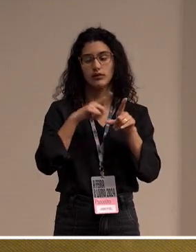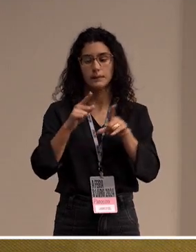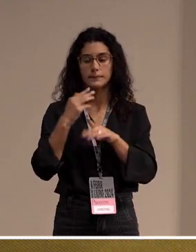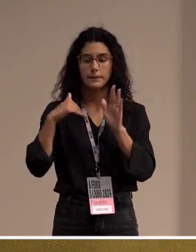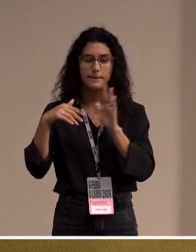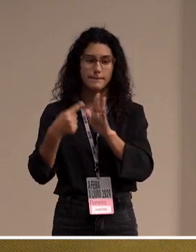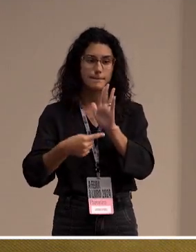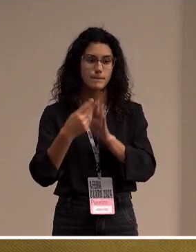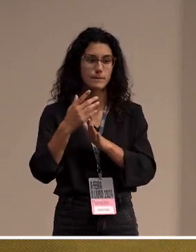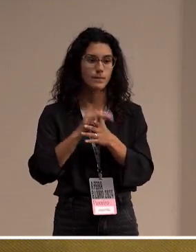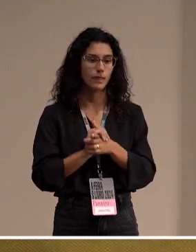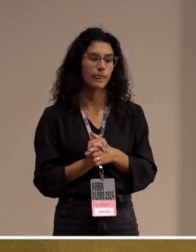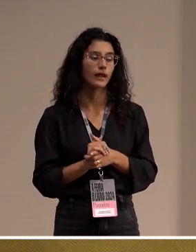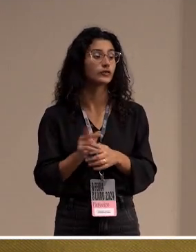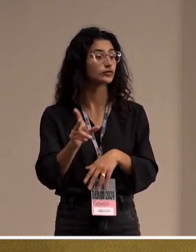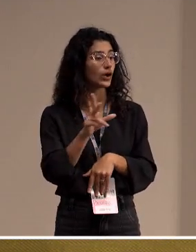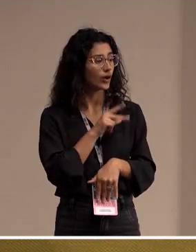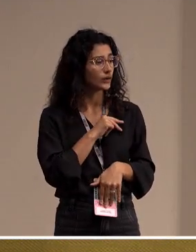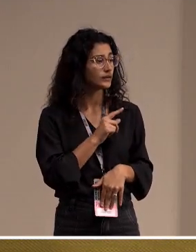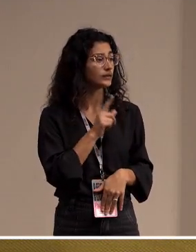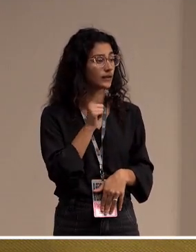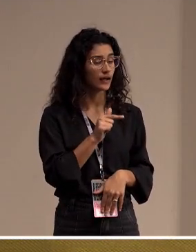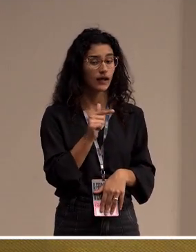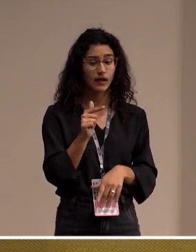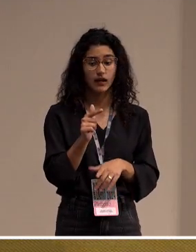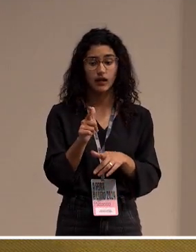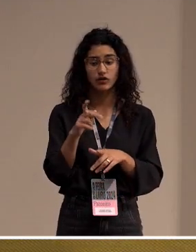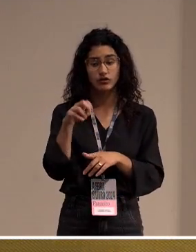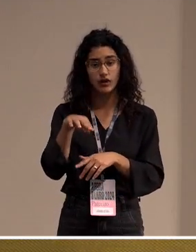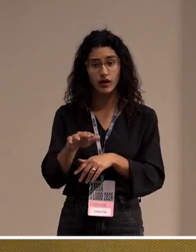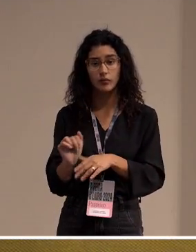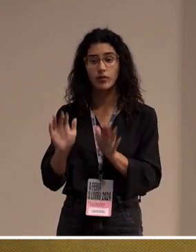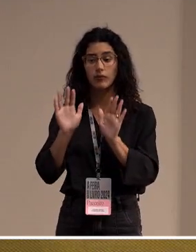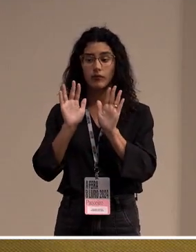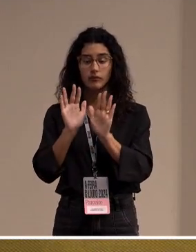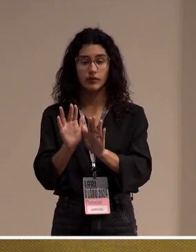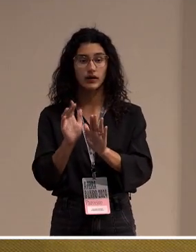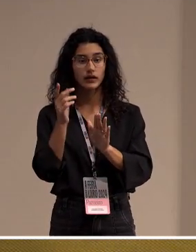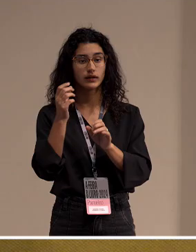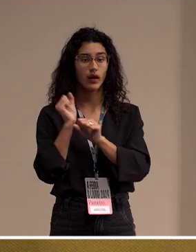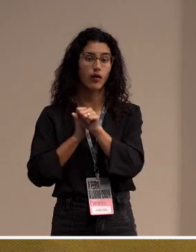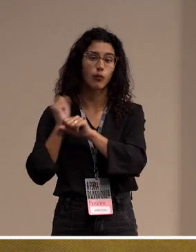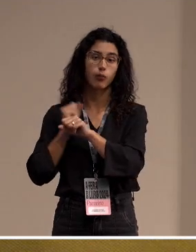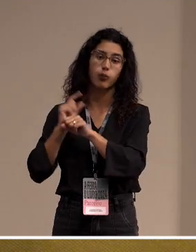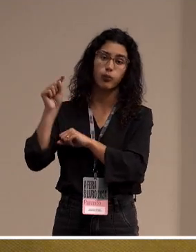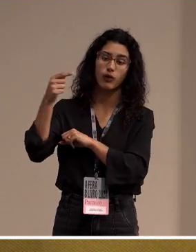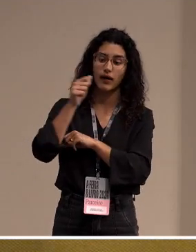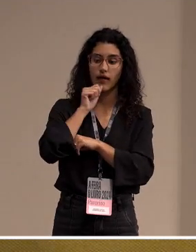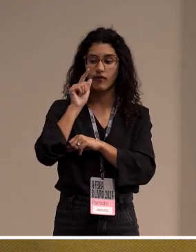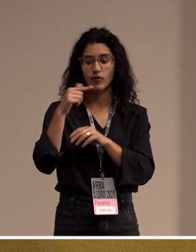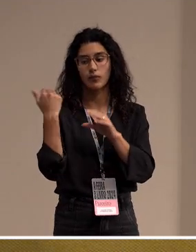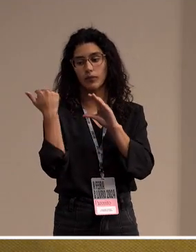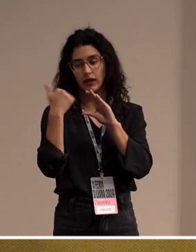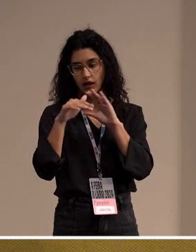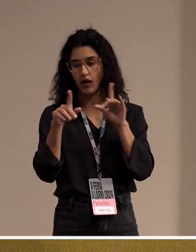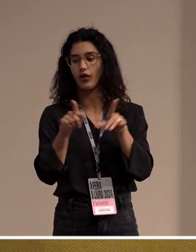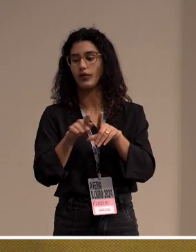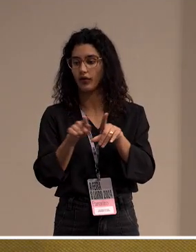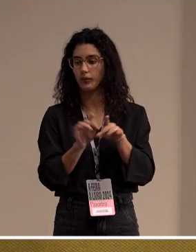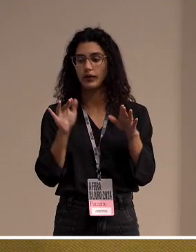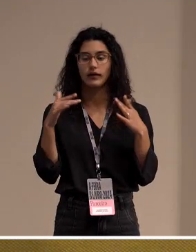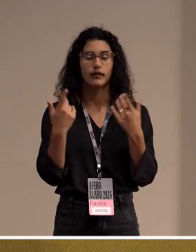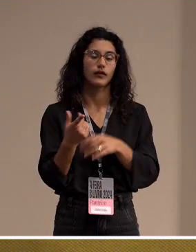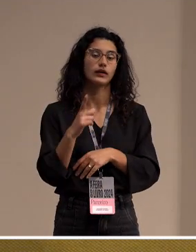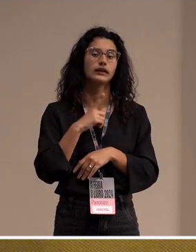students who are like, oh, she's a genius. But 10 years later, she's still waiting to be published, right? So there's no science to